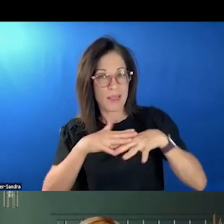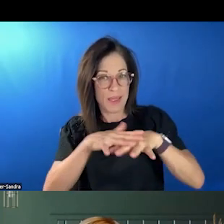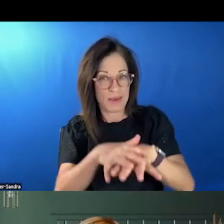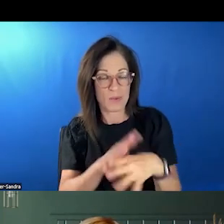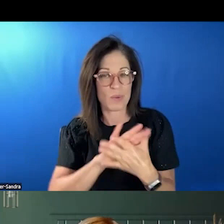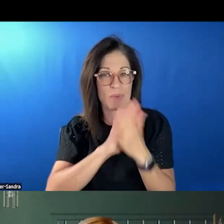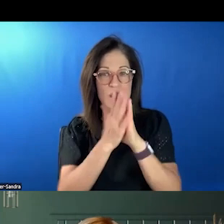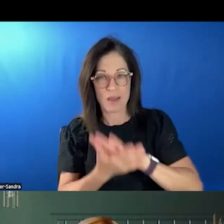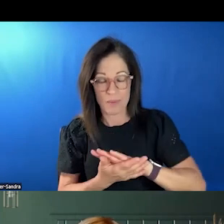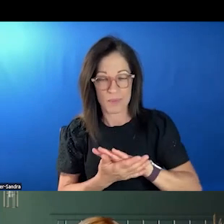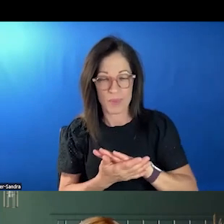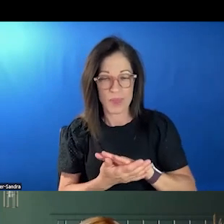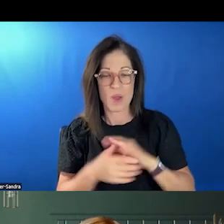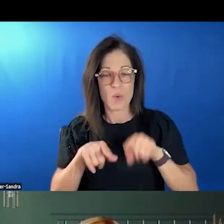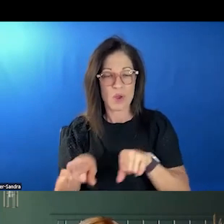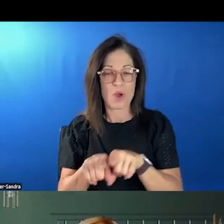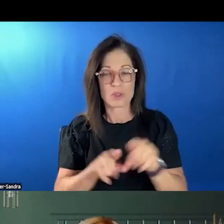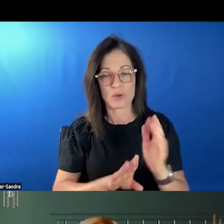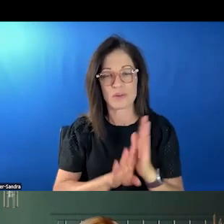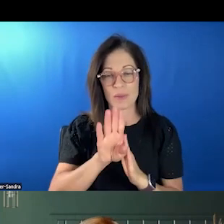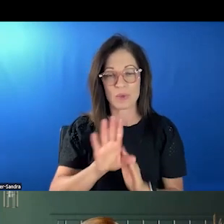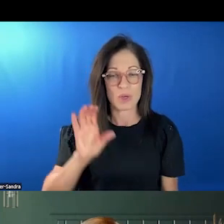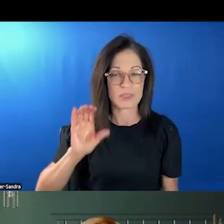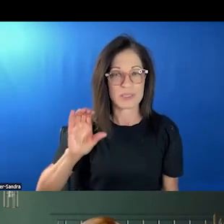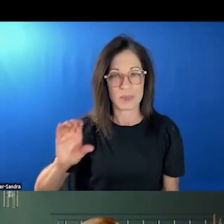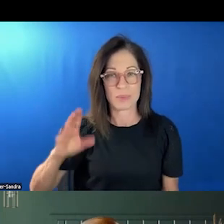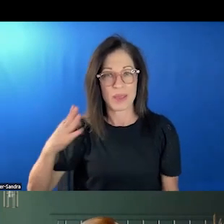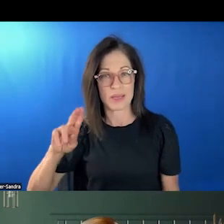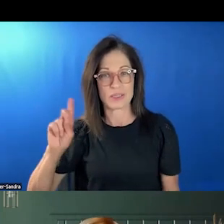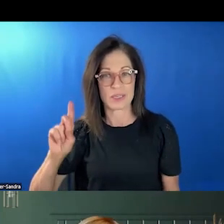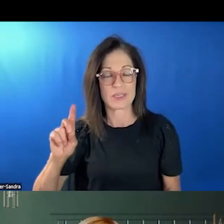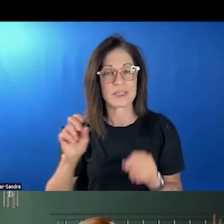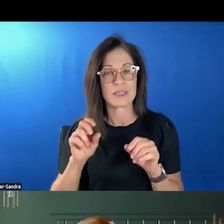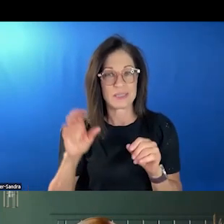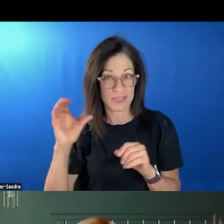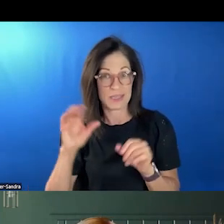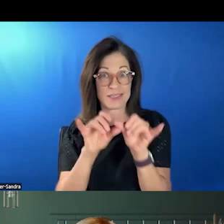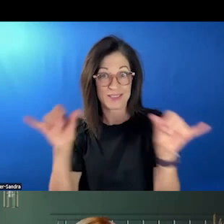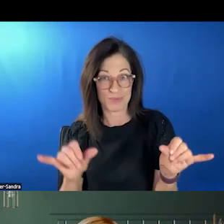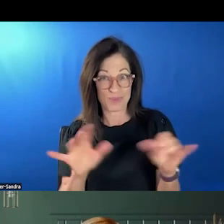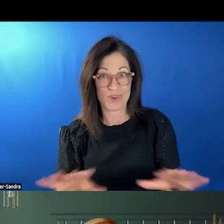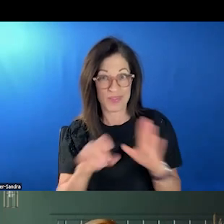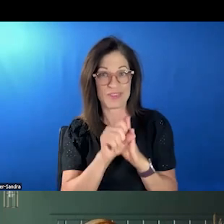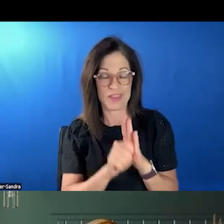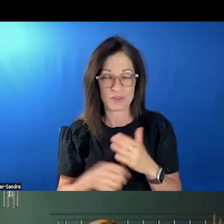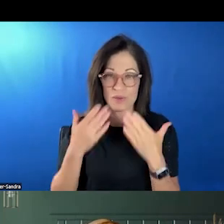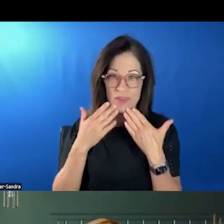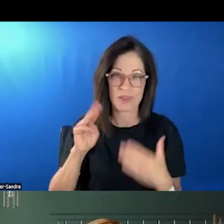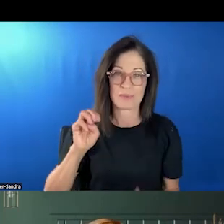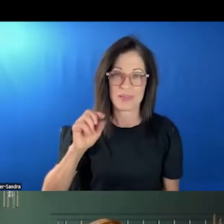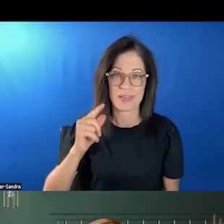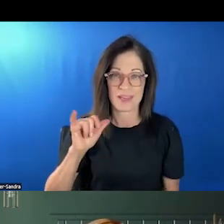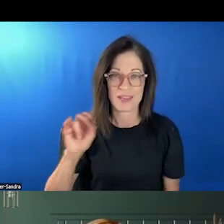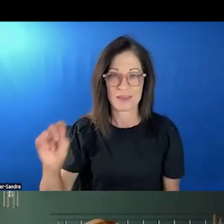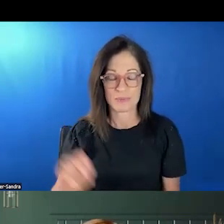be as you also are developing your CCDHC systems across the state. So thank you, Megan. Thank you